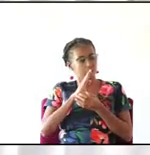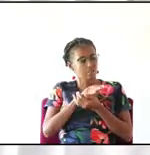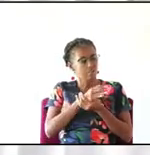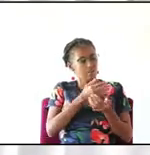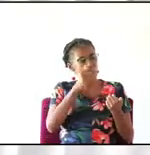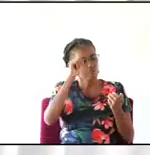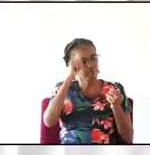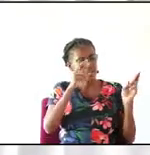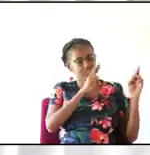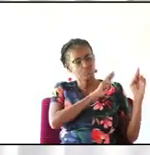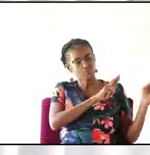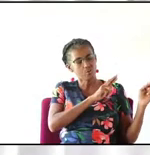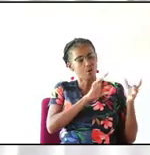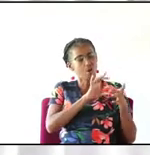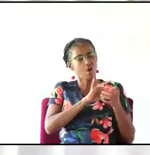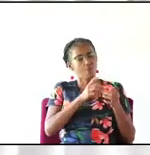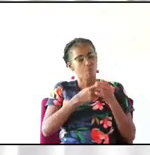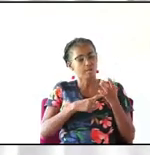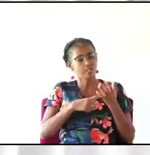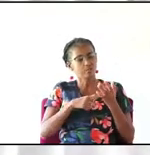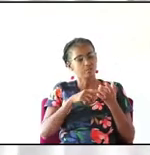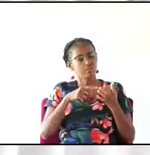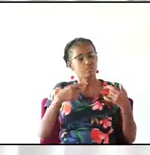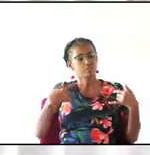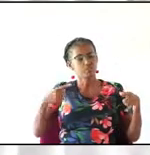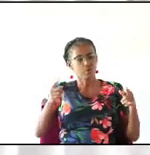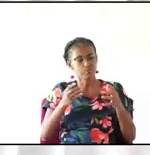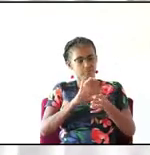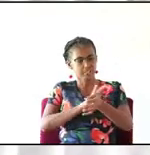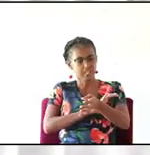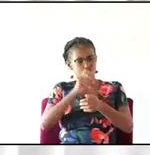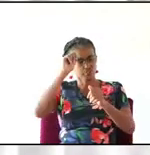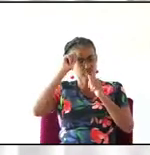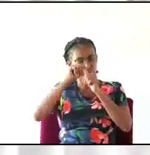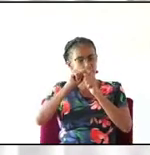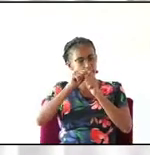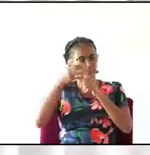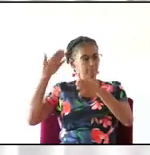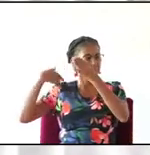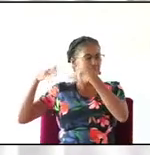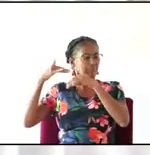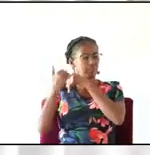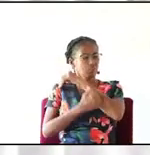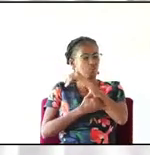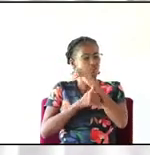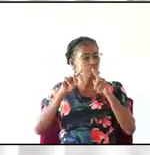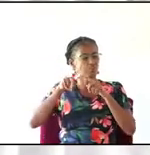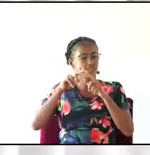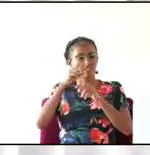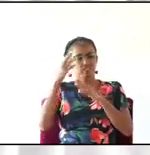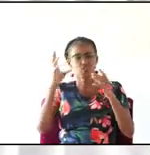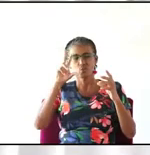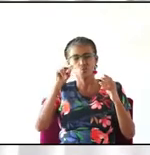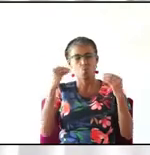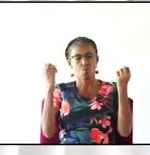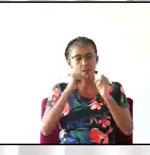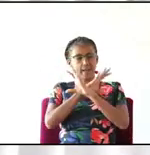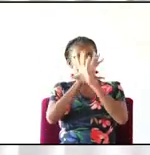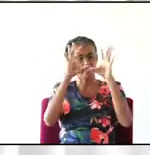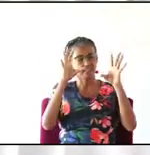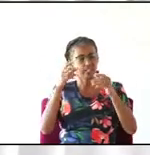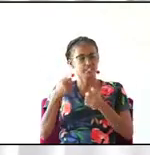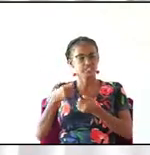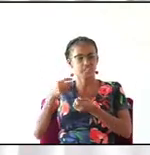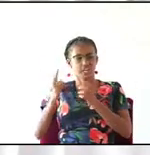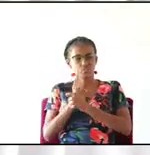that. And it reminded me that in your darkness, but you may have a little light ahead,